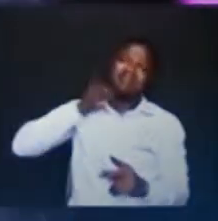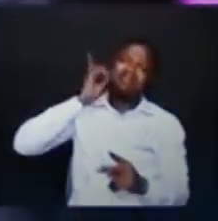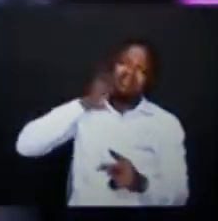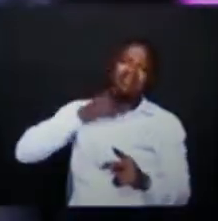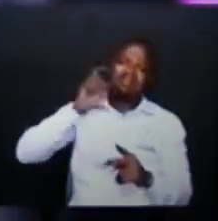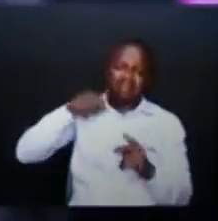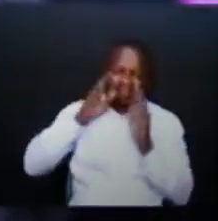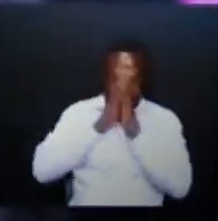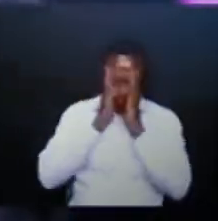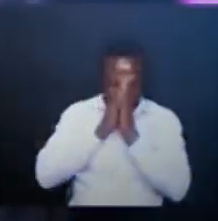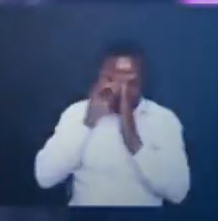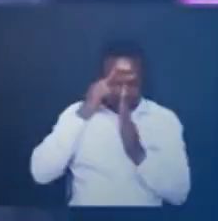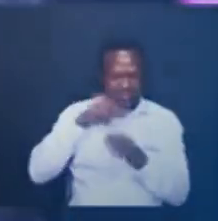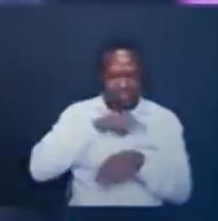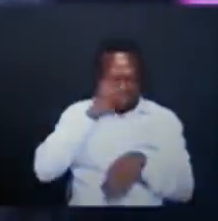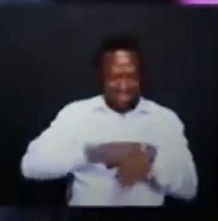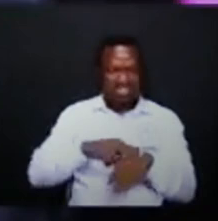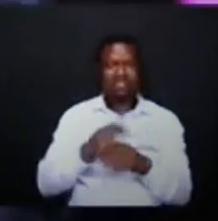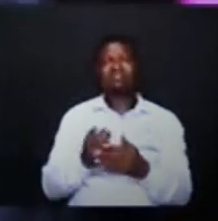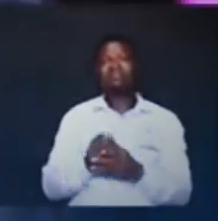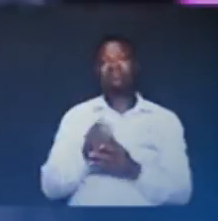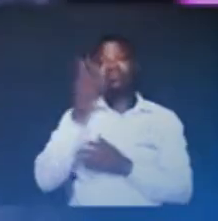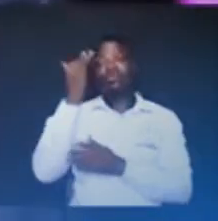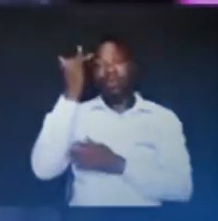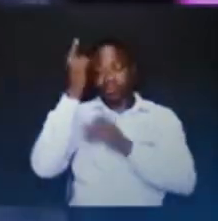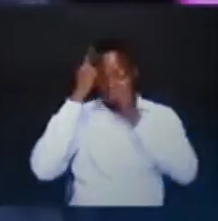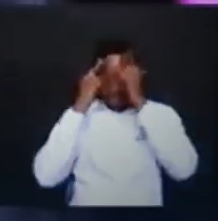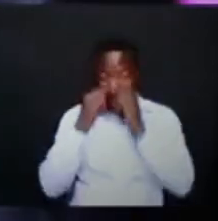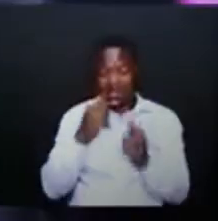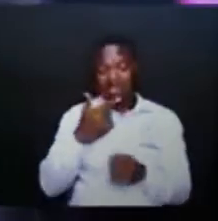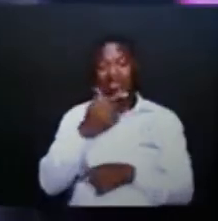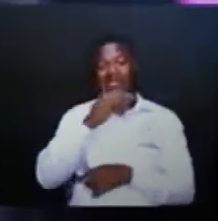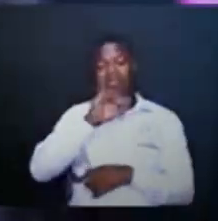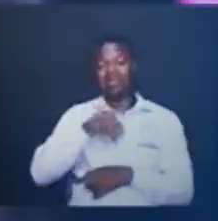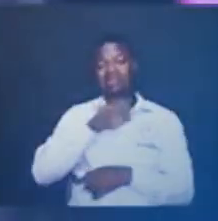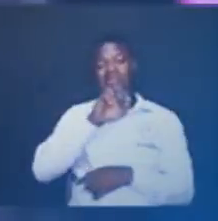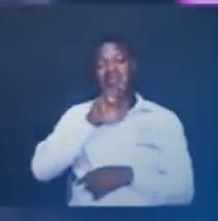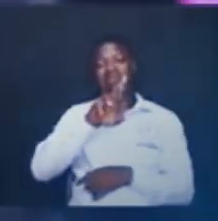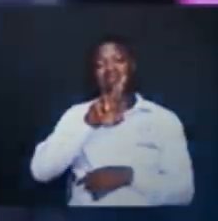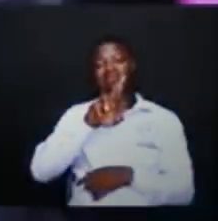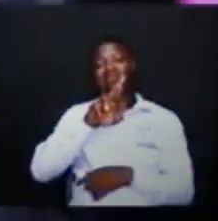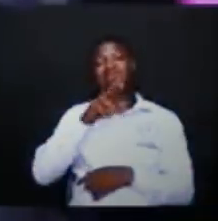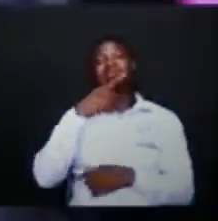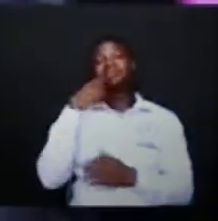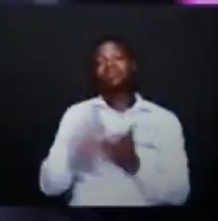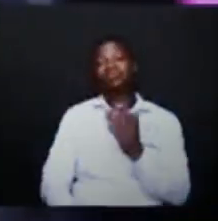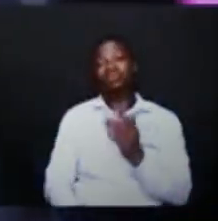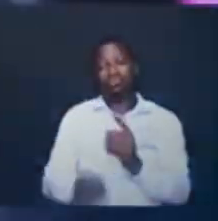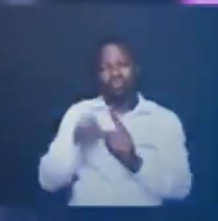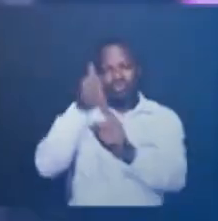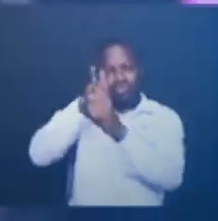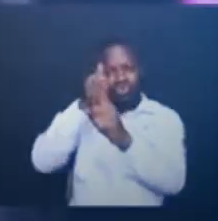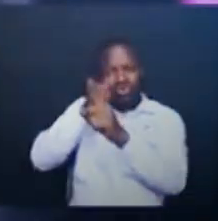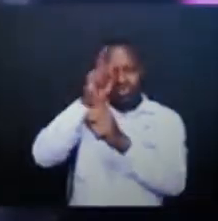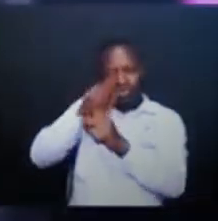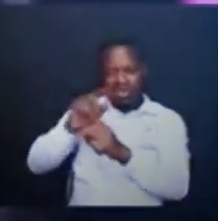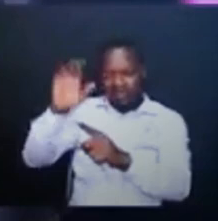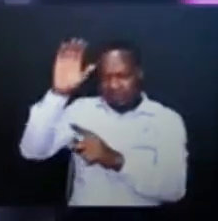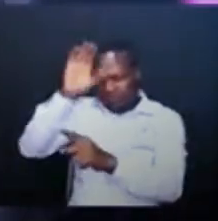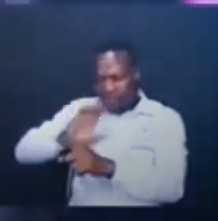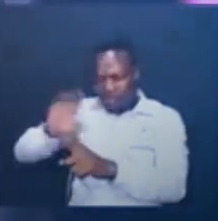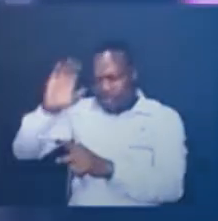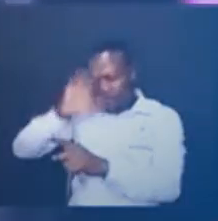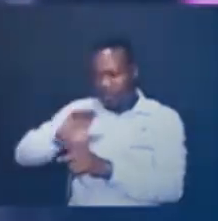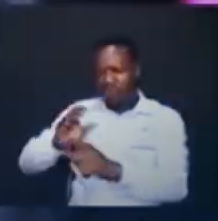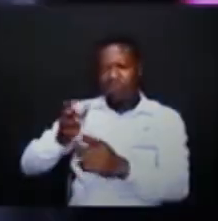nation. Because Jeremiah says this. Also seek the peace and prosperity of the